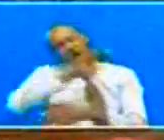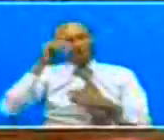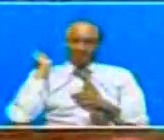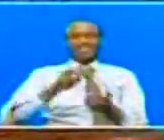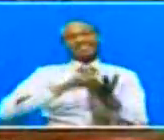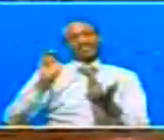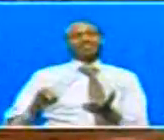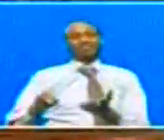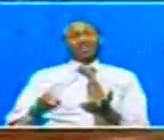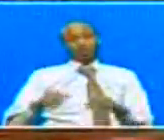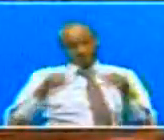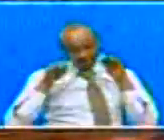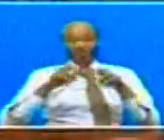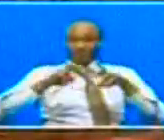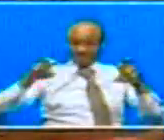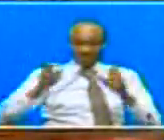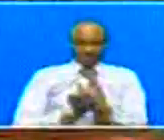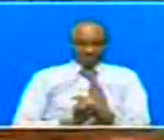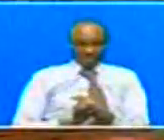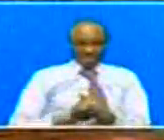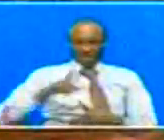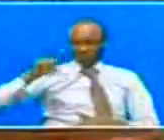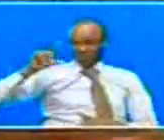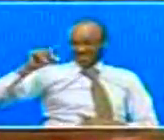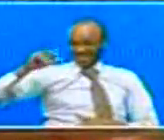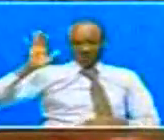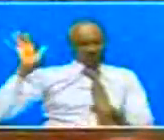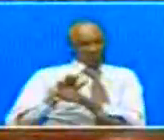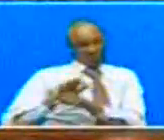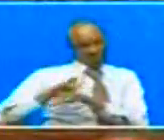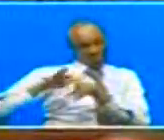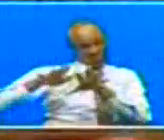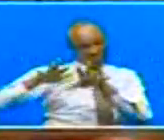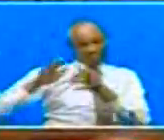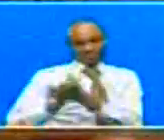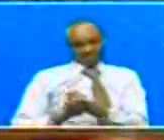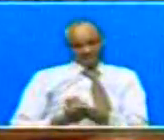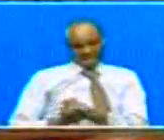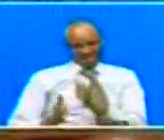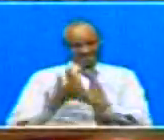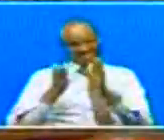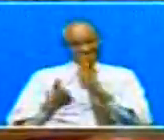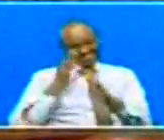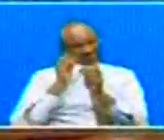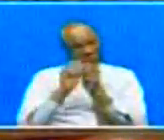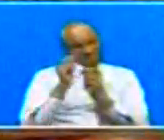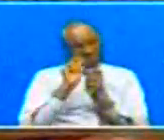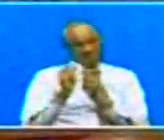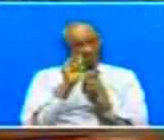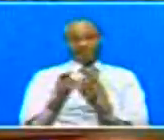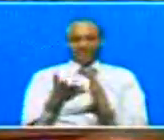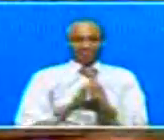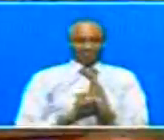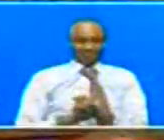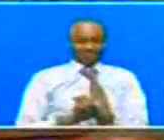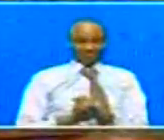aside. Pending investigations. Tweets coming in thick and very fast. In